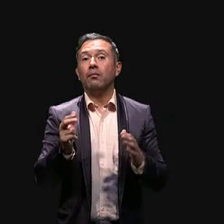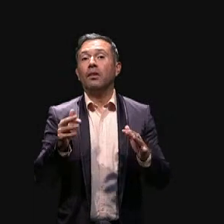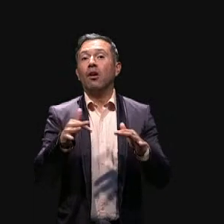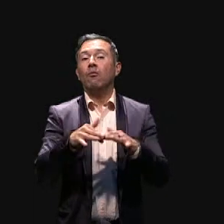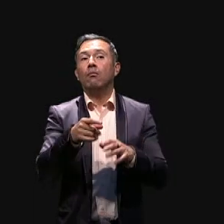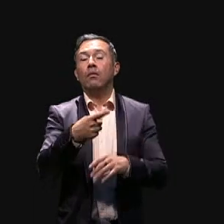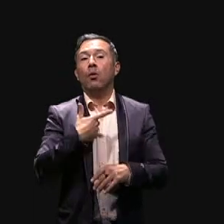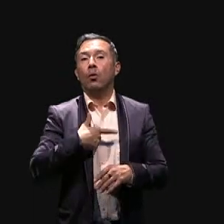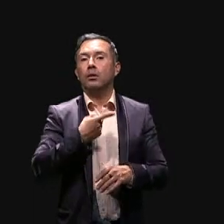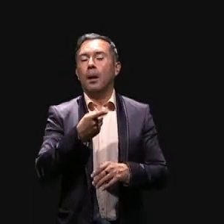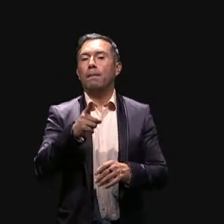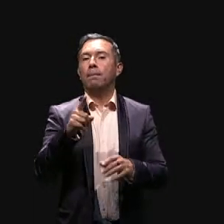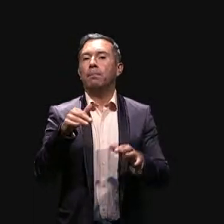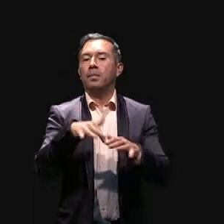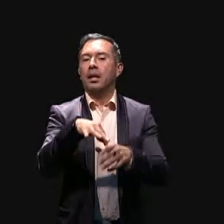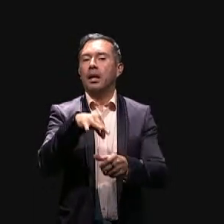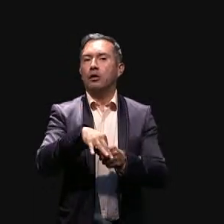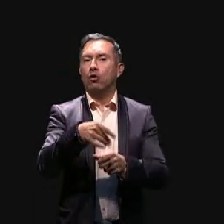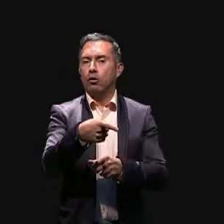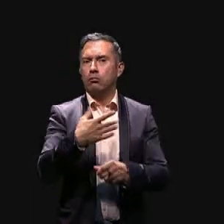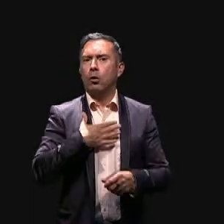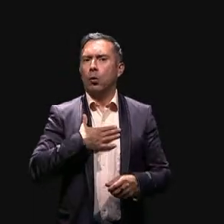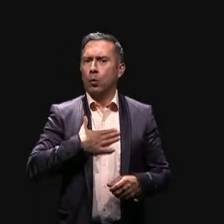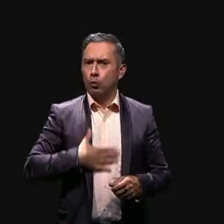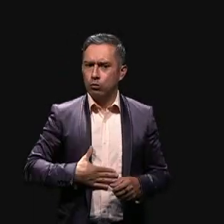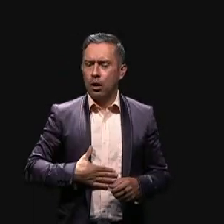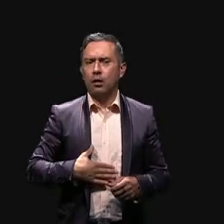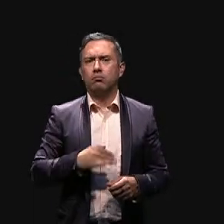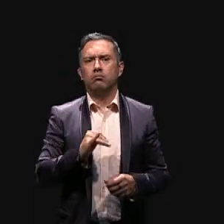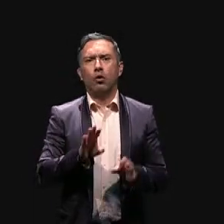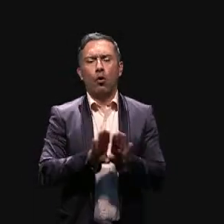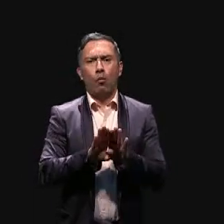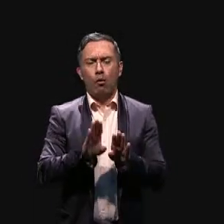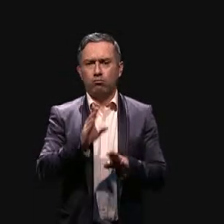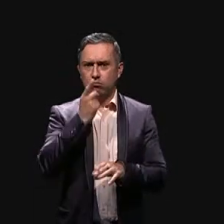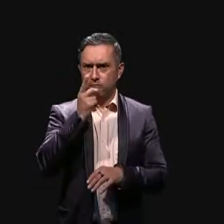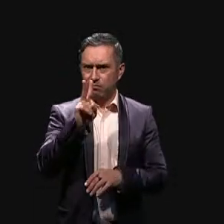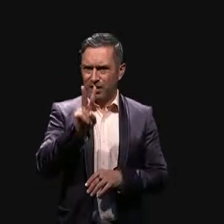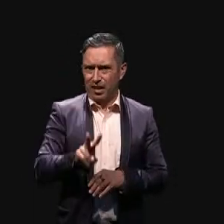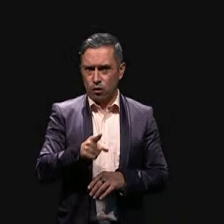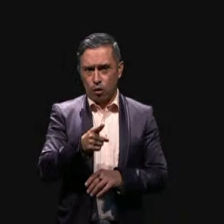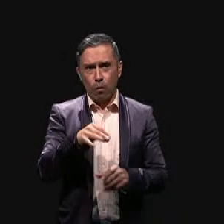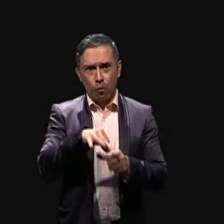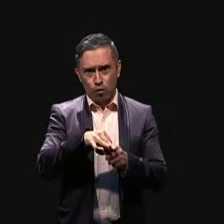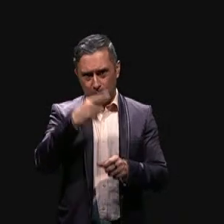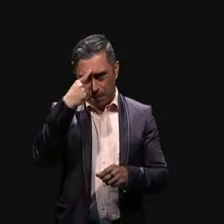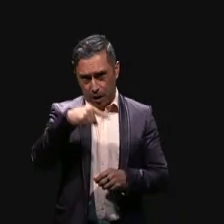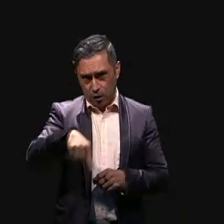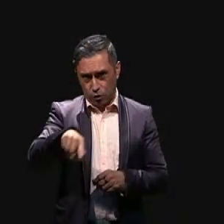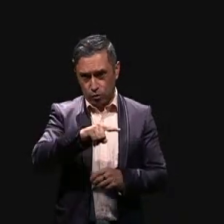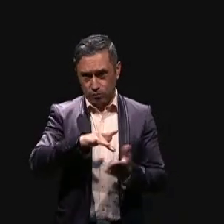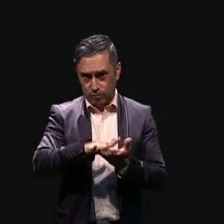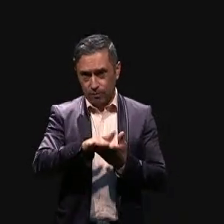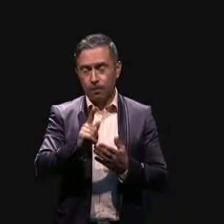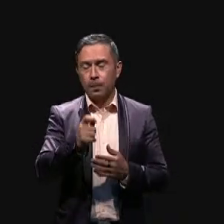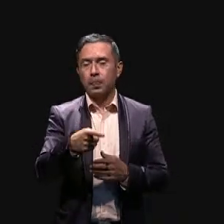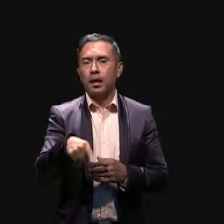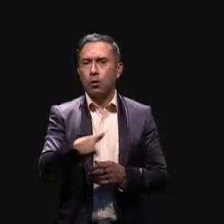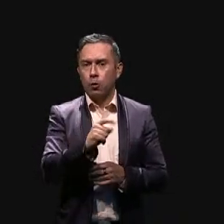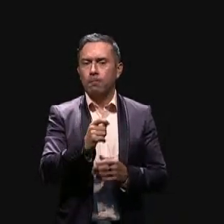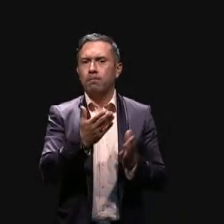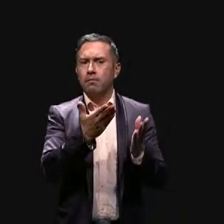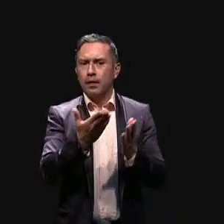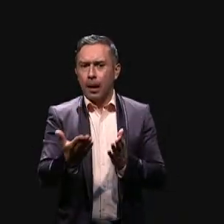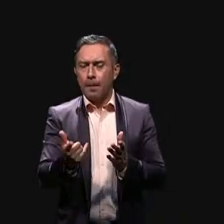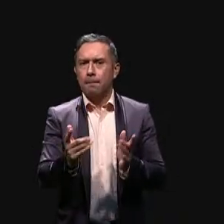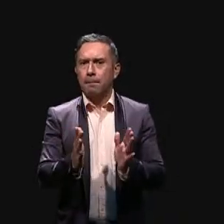candidates, and they vote for them and they turn out and they participate, we will live to see another